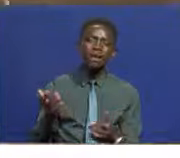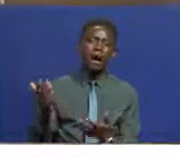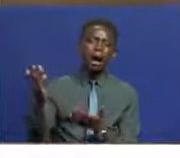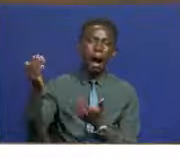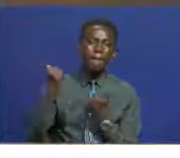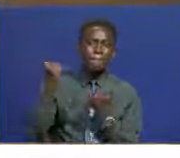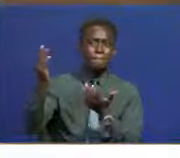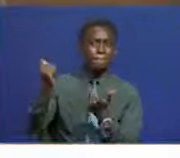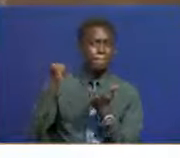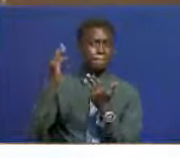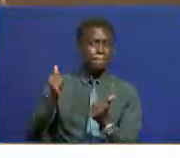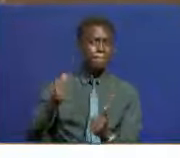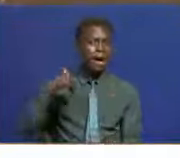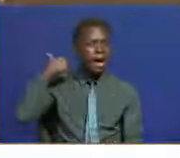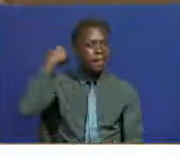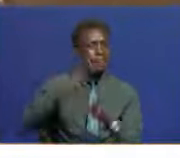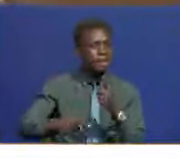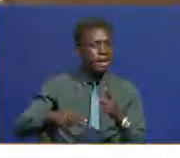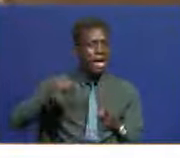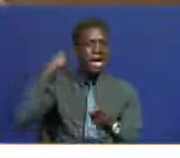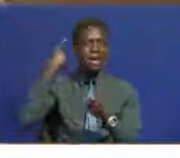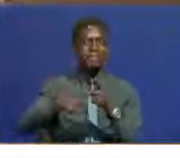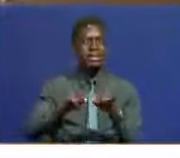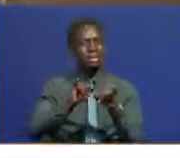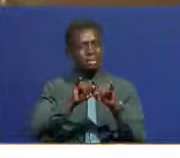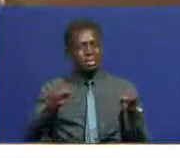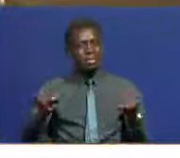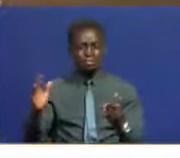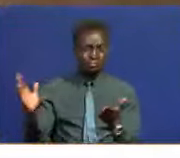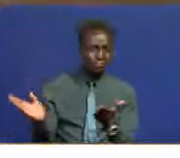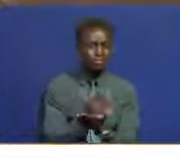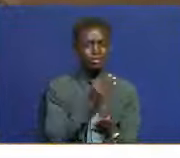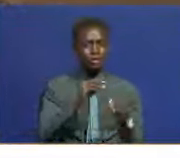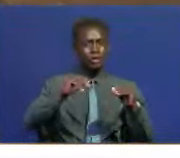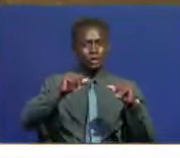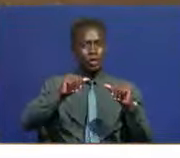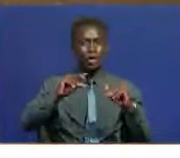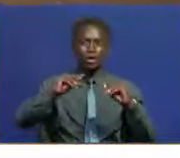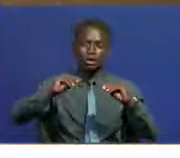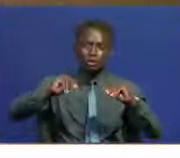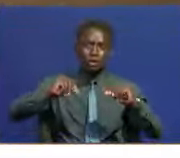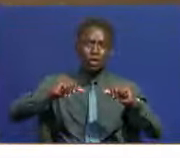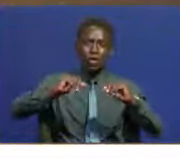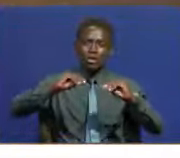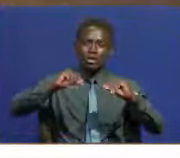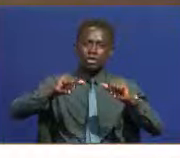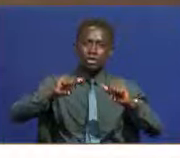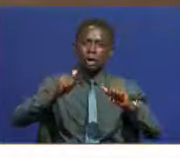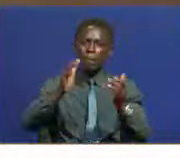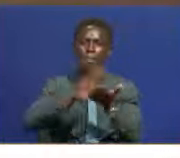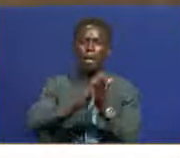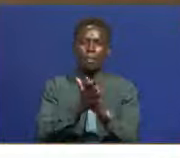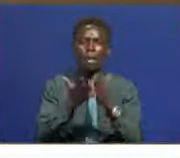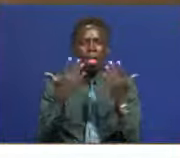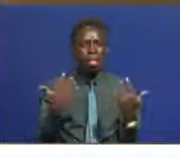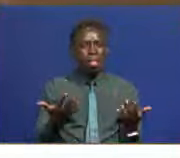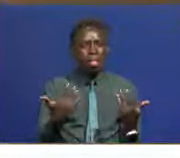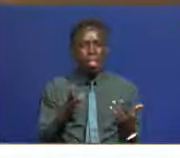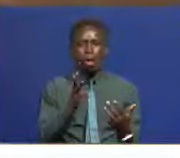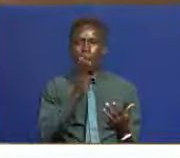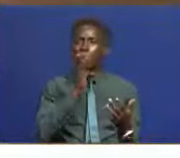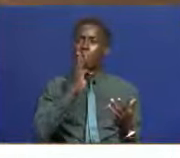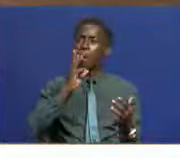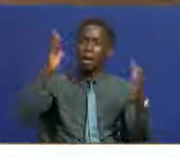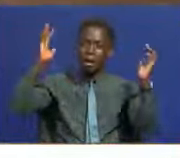the salinity of the soil, and then the soil becomes loose. The more water passes through there, it becomes loose. What will happen